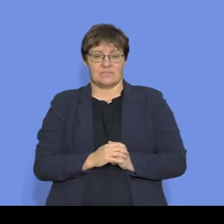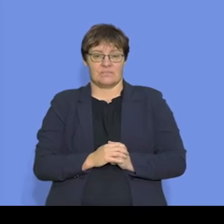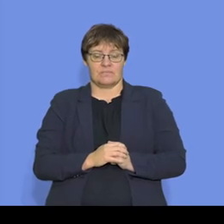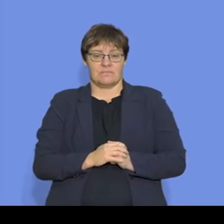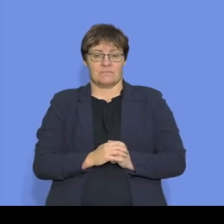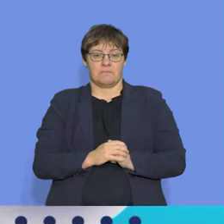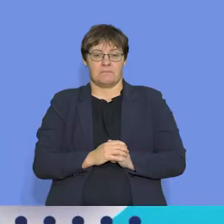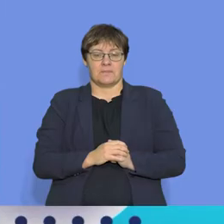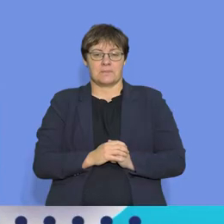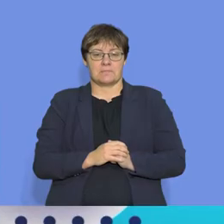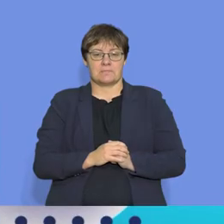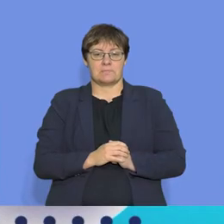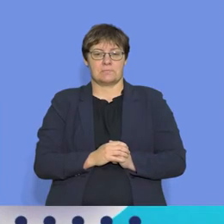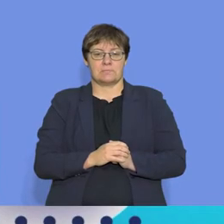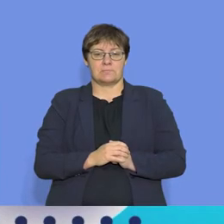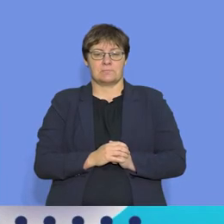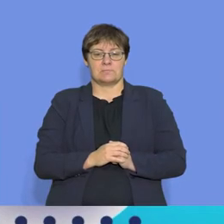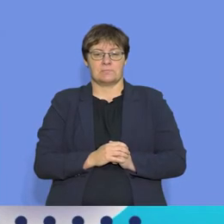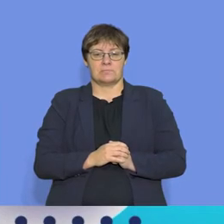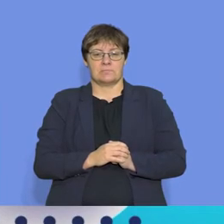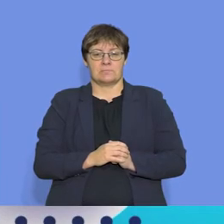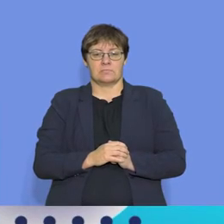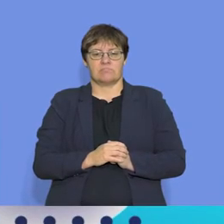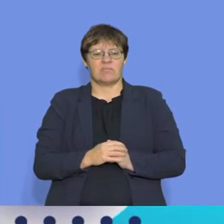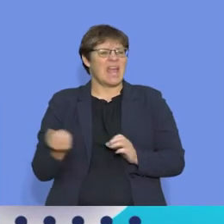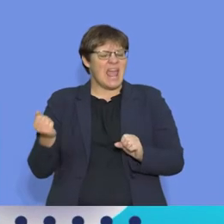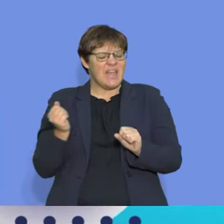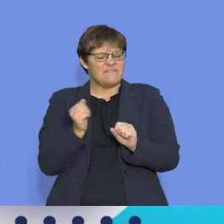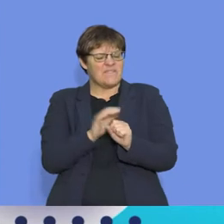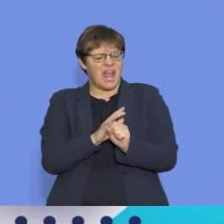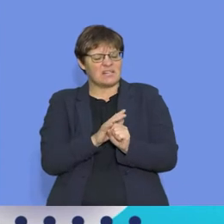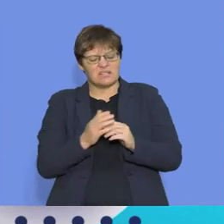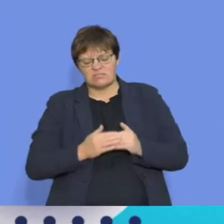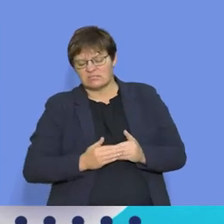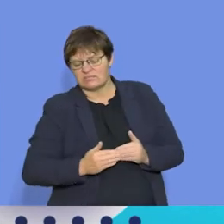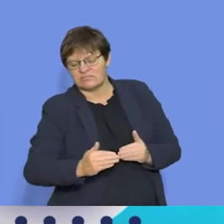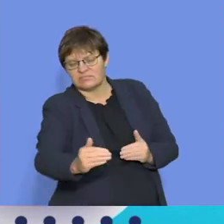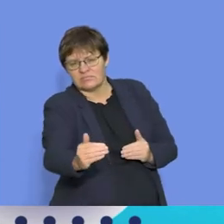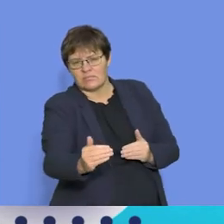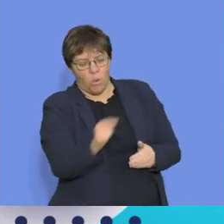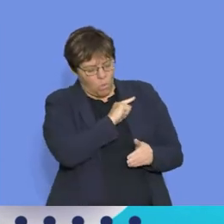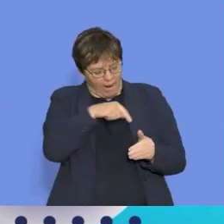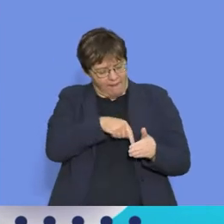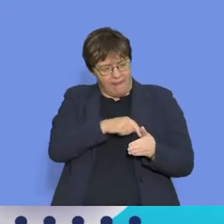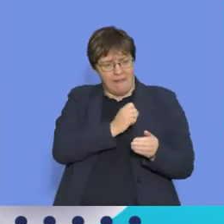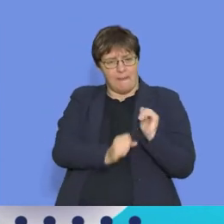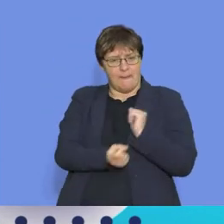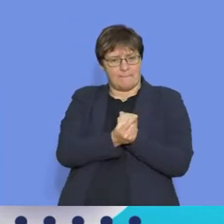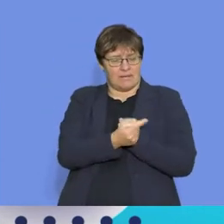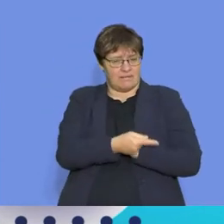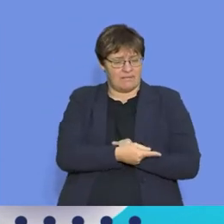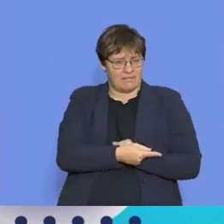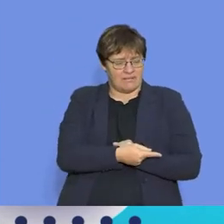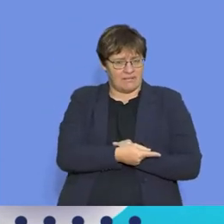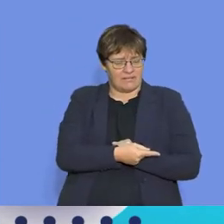Now, what would the long-term effects be of this asteroid hitting the